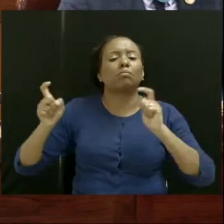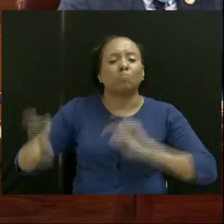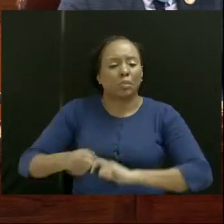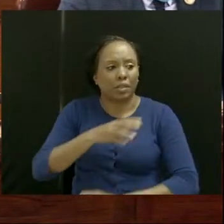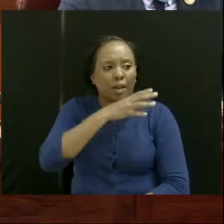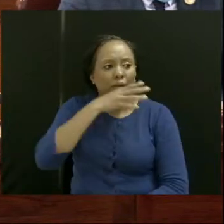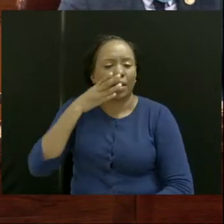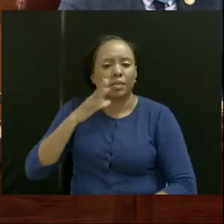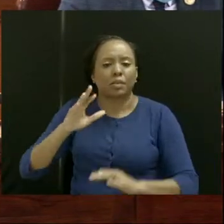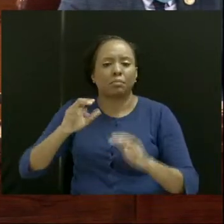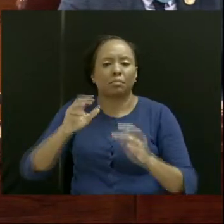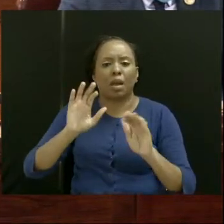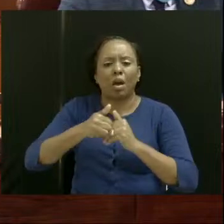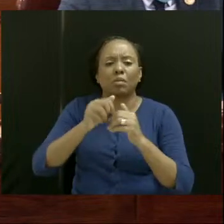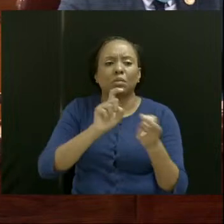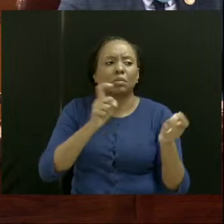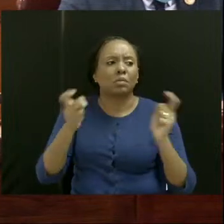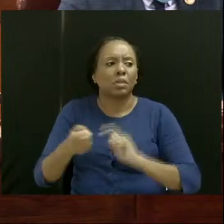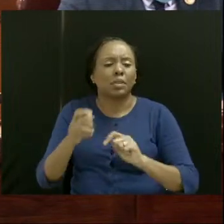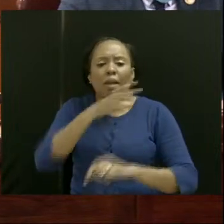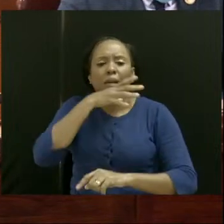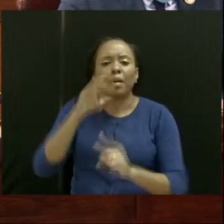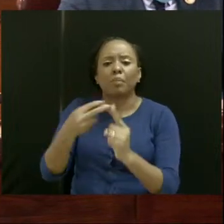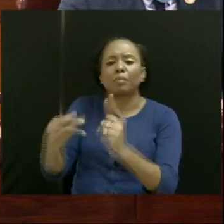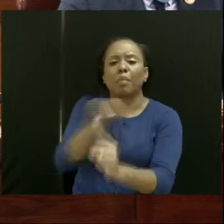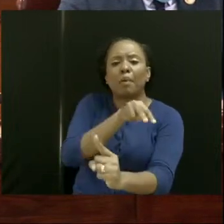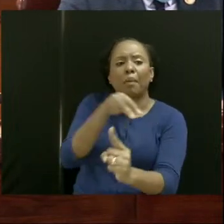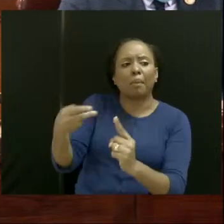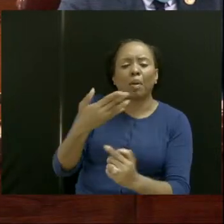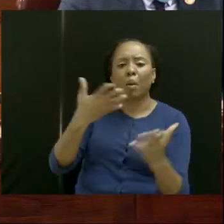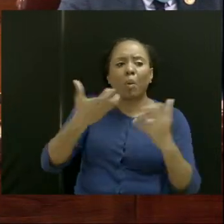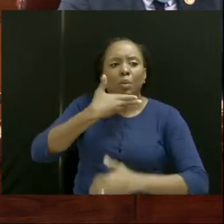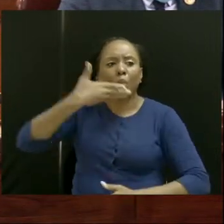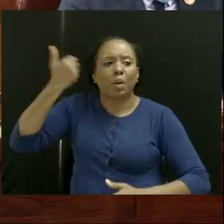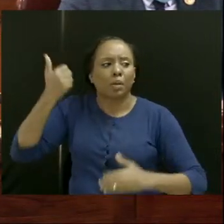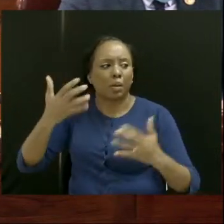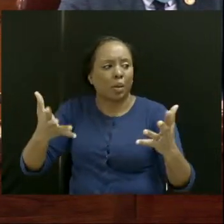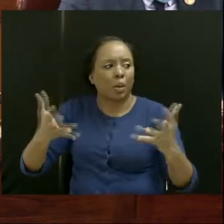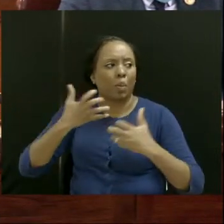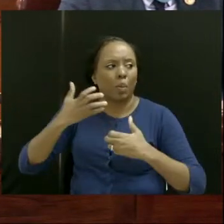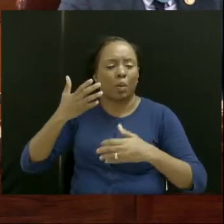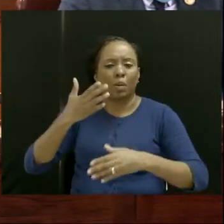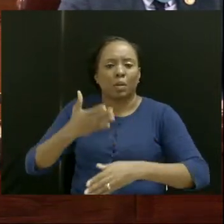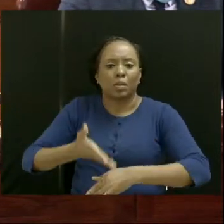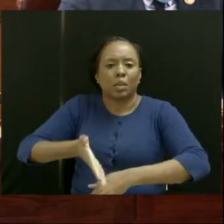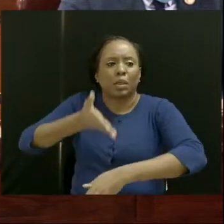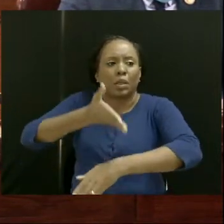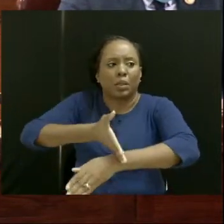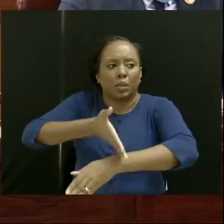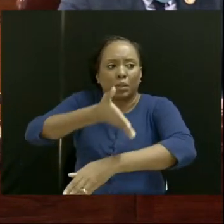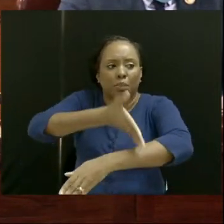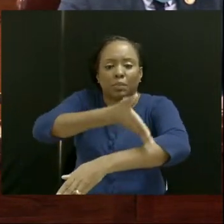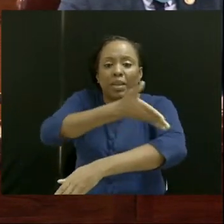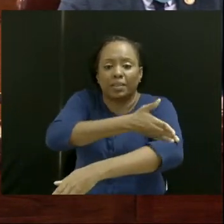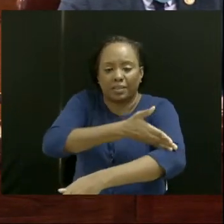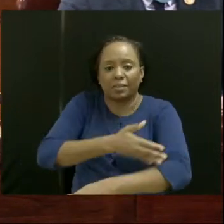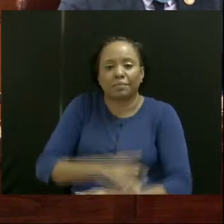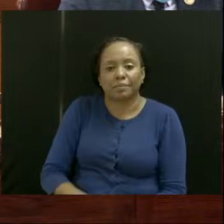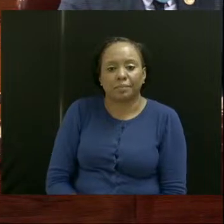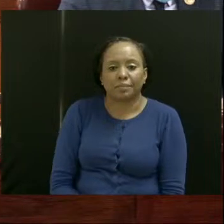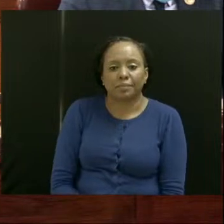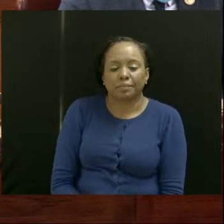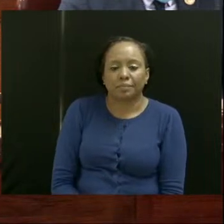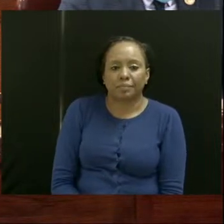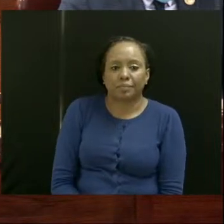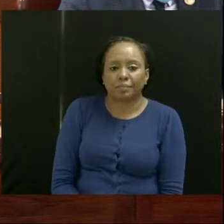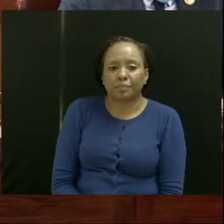sector, making it better. That is what the discussion should be about in here,